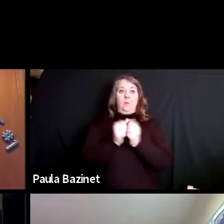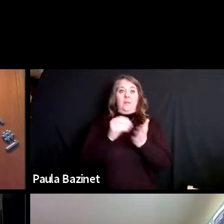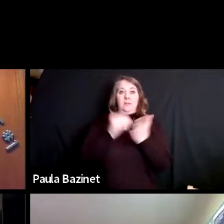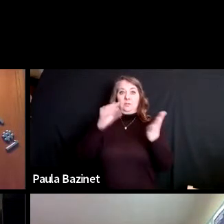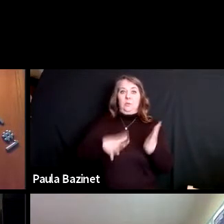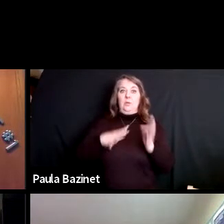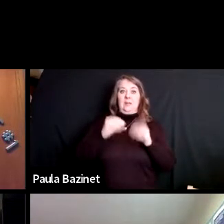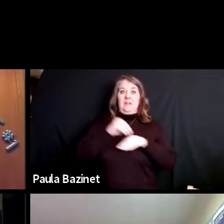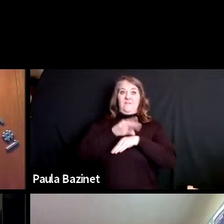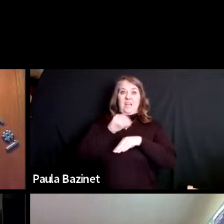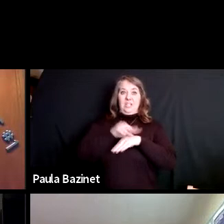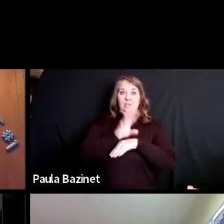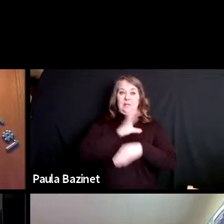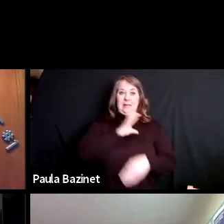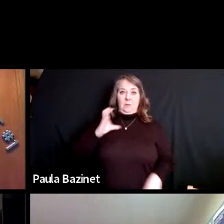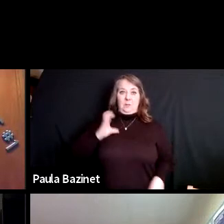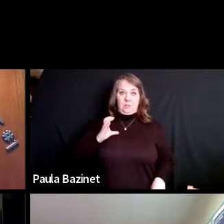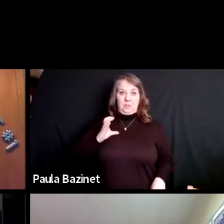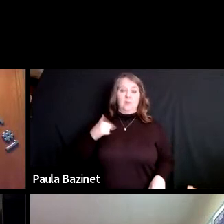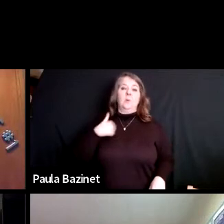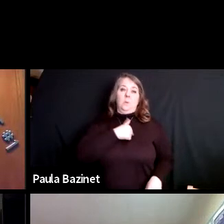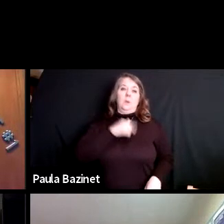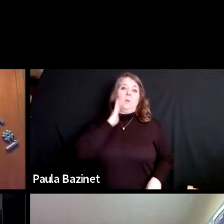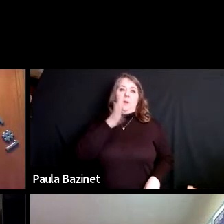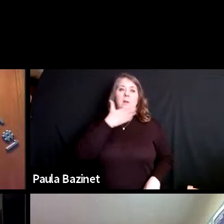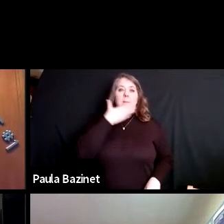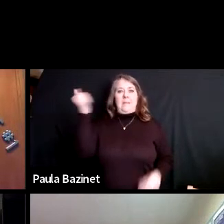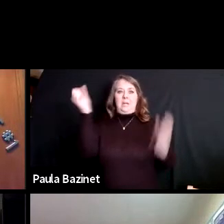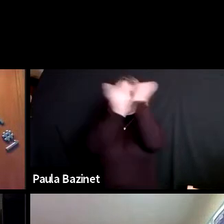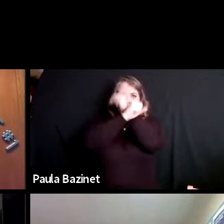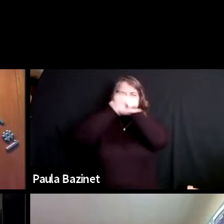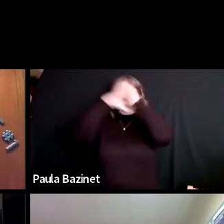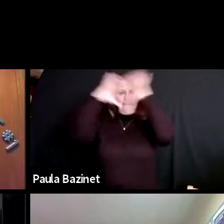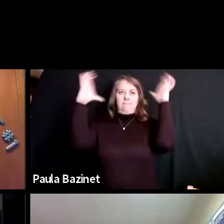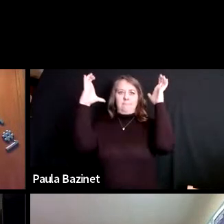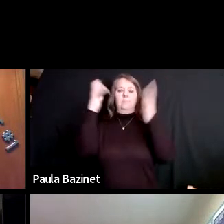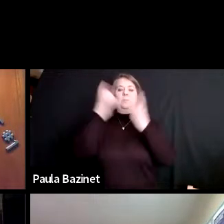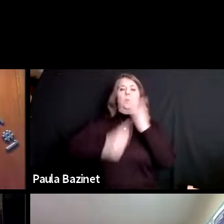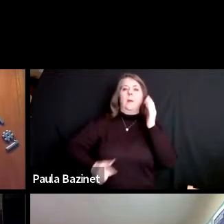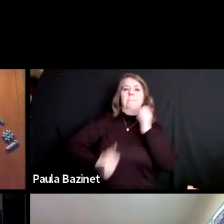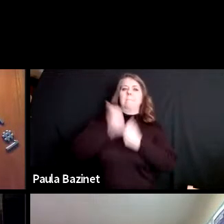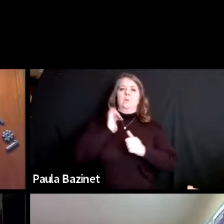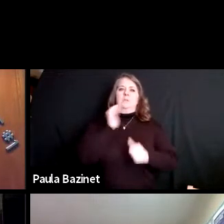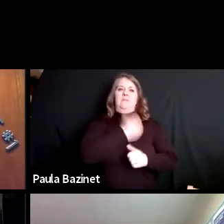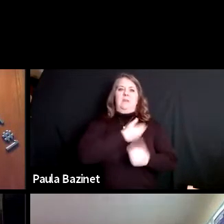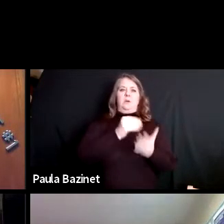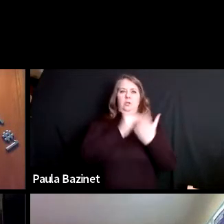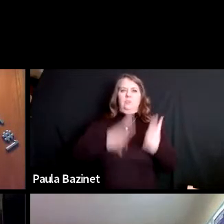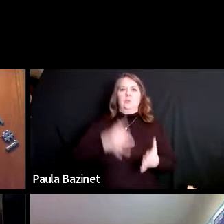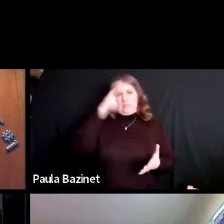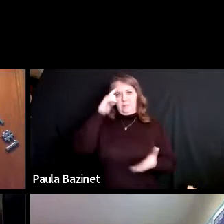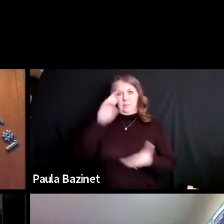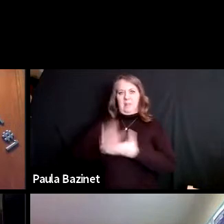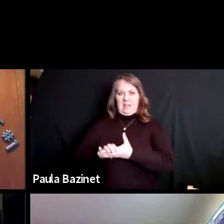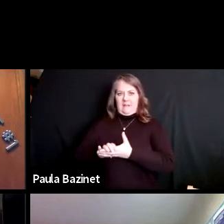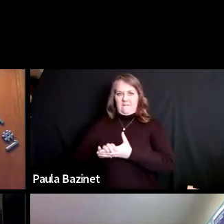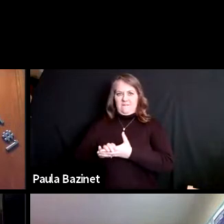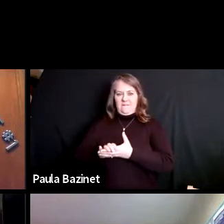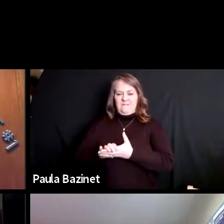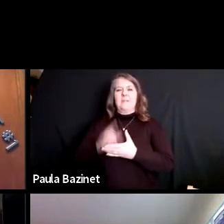going to have a better image about what the majority of our students believe. And I think that that student survey is going to help and direct